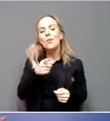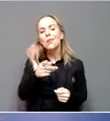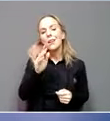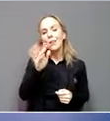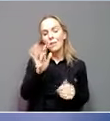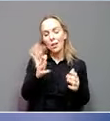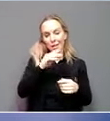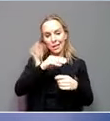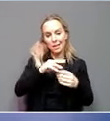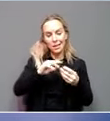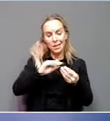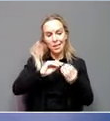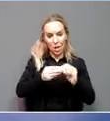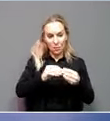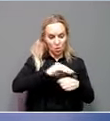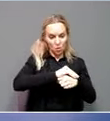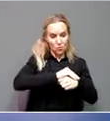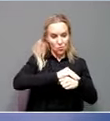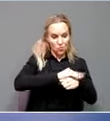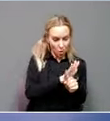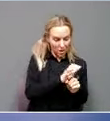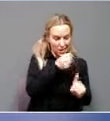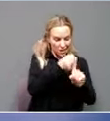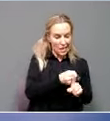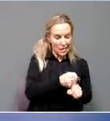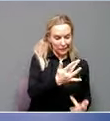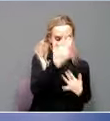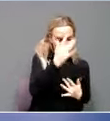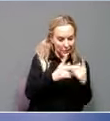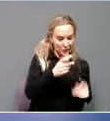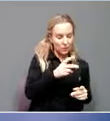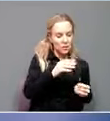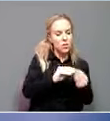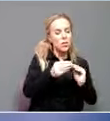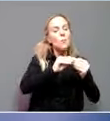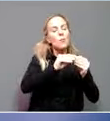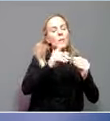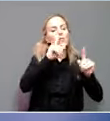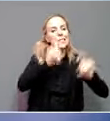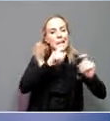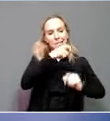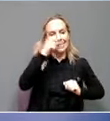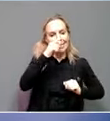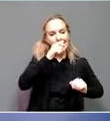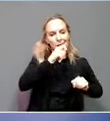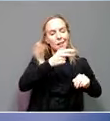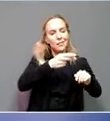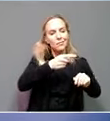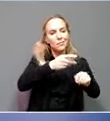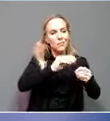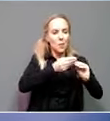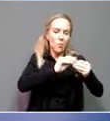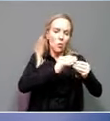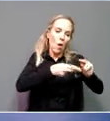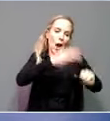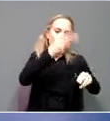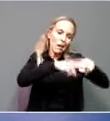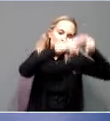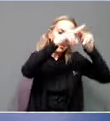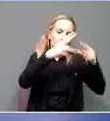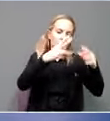number of tests go way up, and when it appears that there's a little less, the number of tests go way down. Well, that changes the denominator, and so